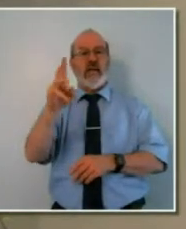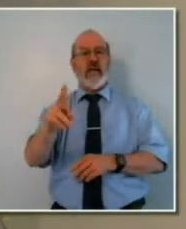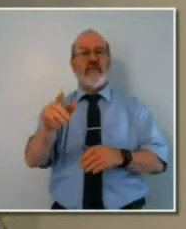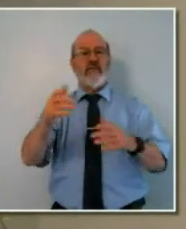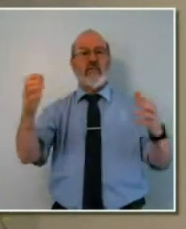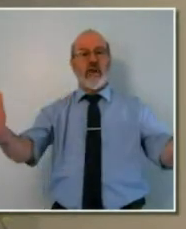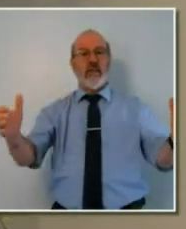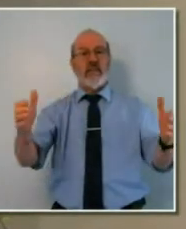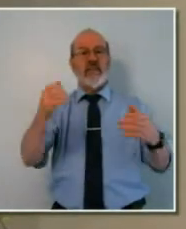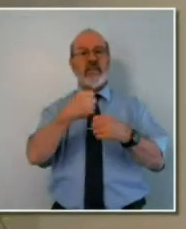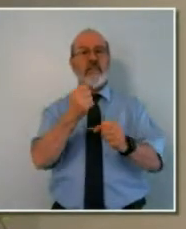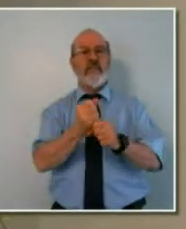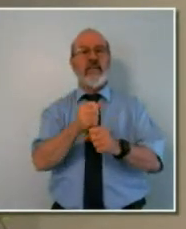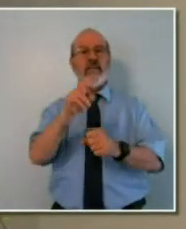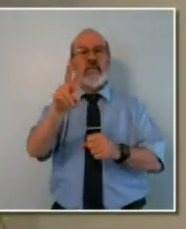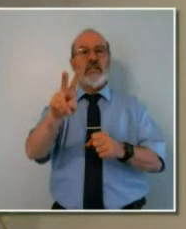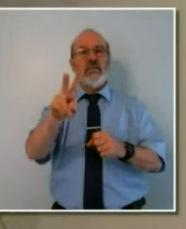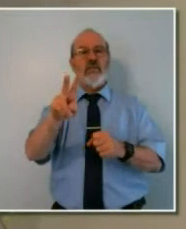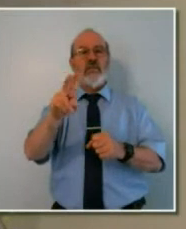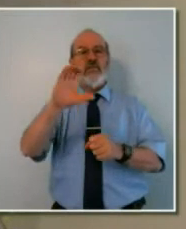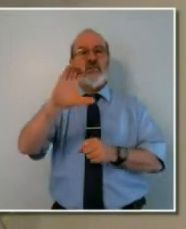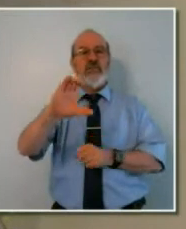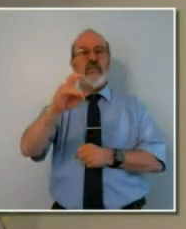make 2 cherubims,